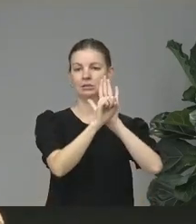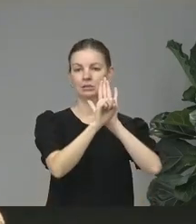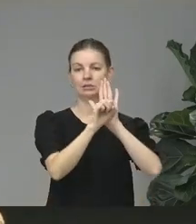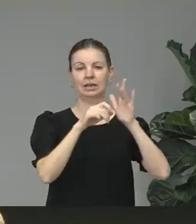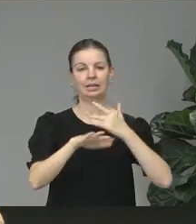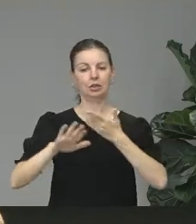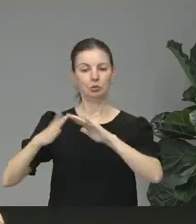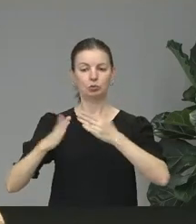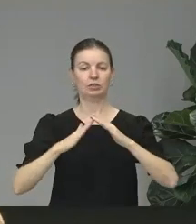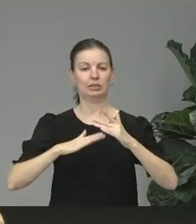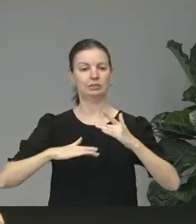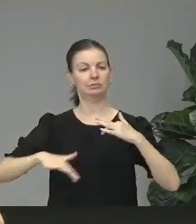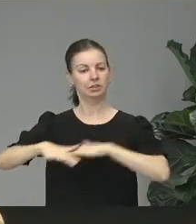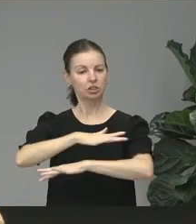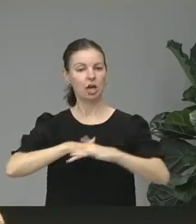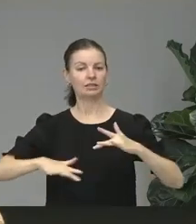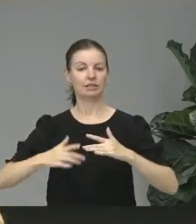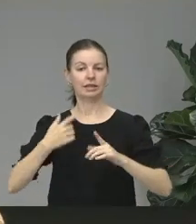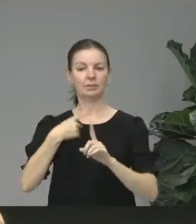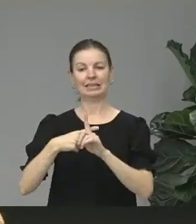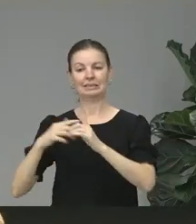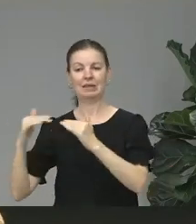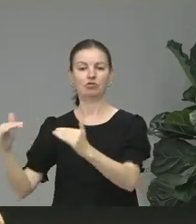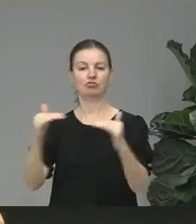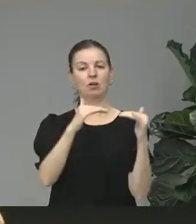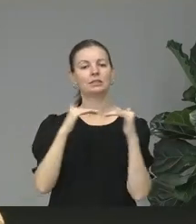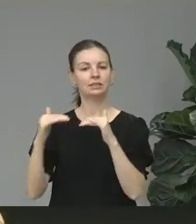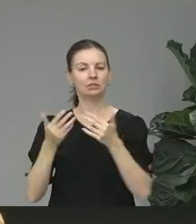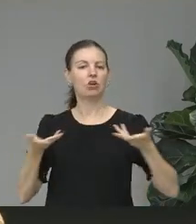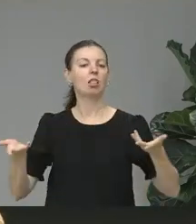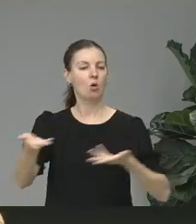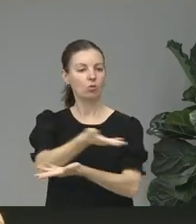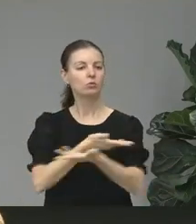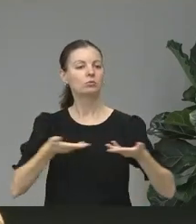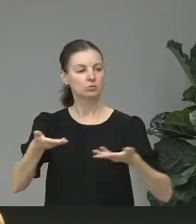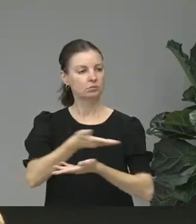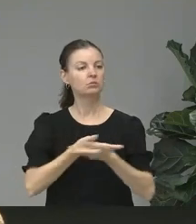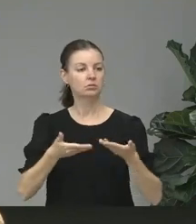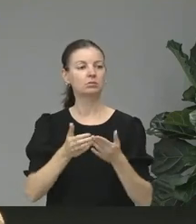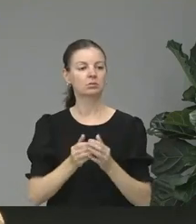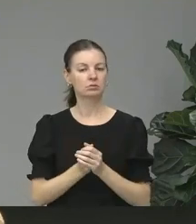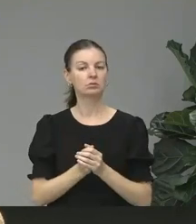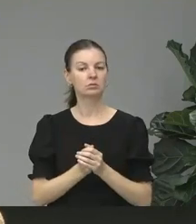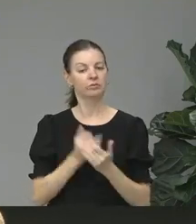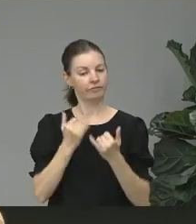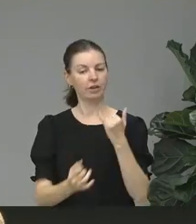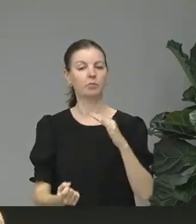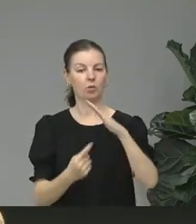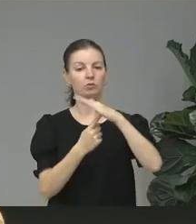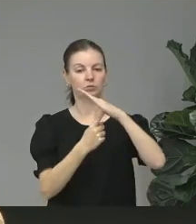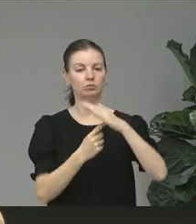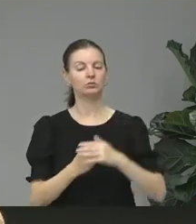society, and democratic dialogue, and that is very